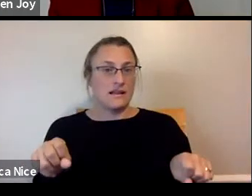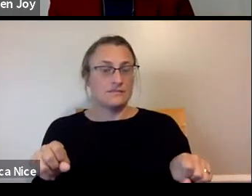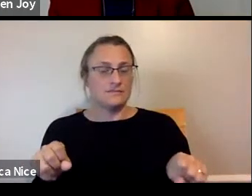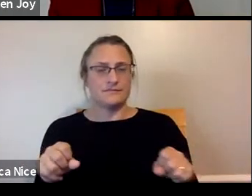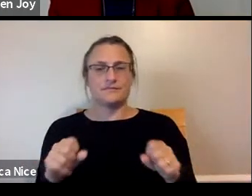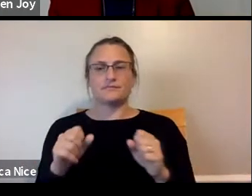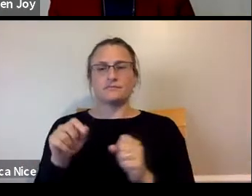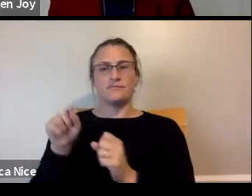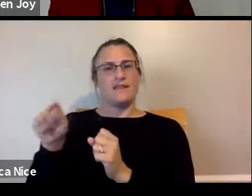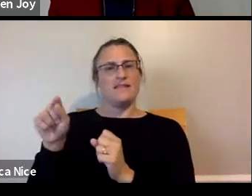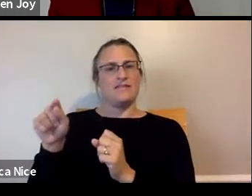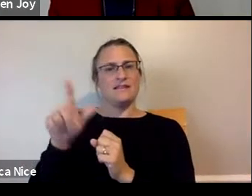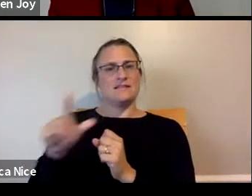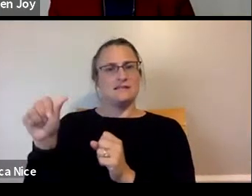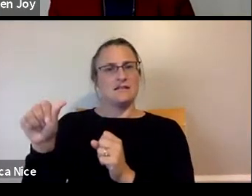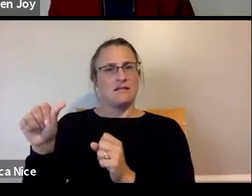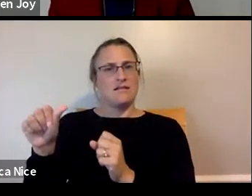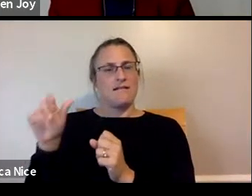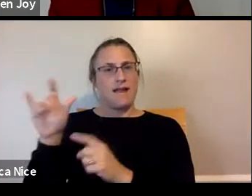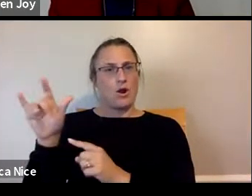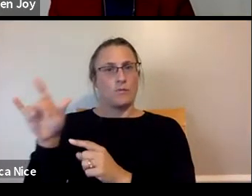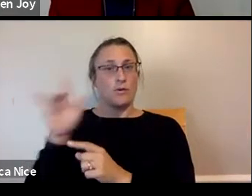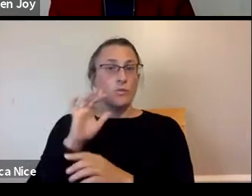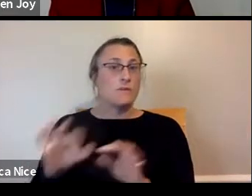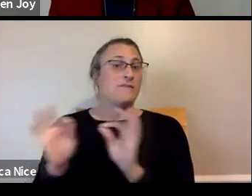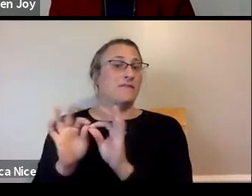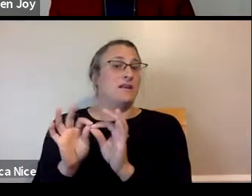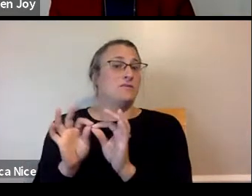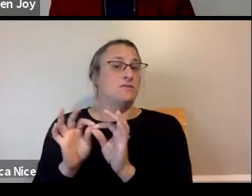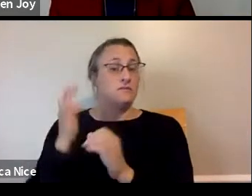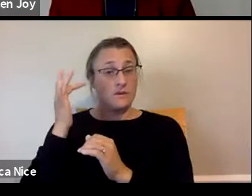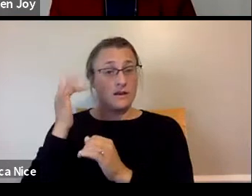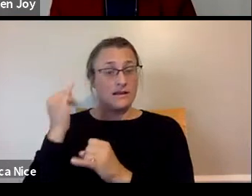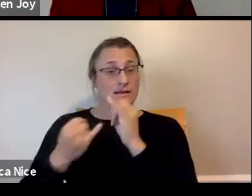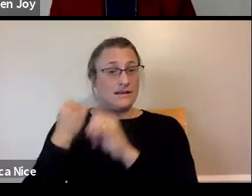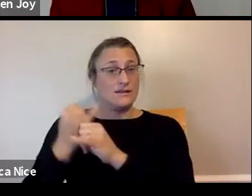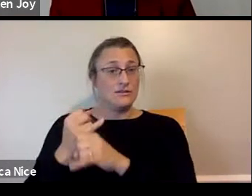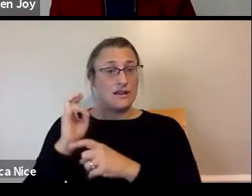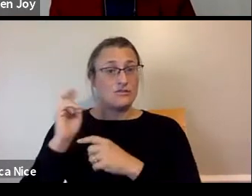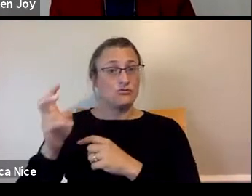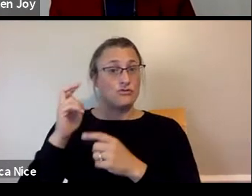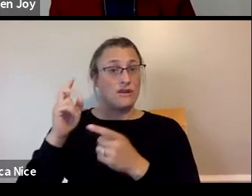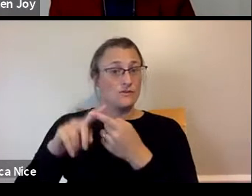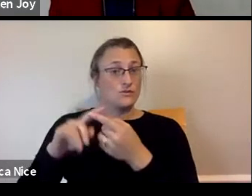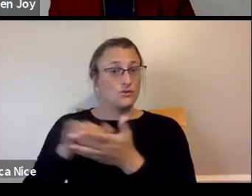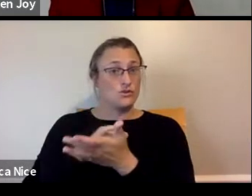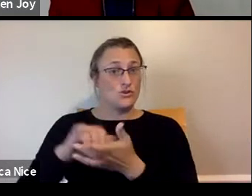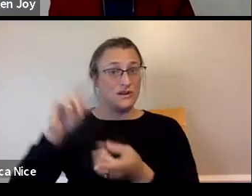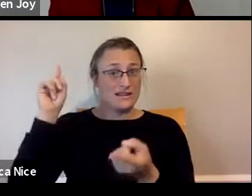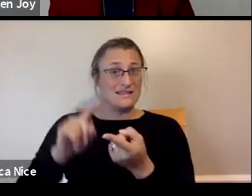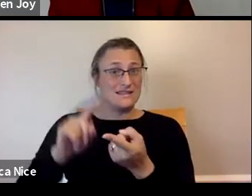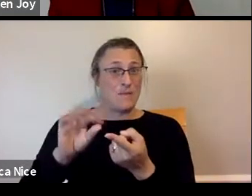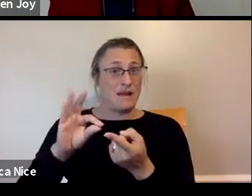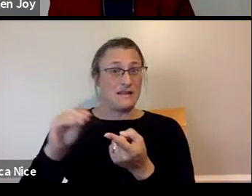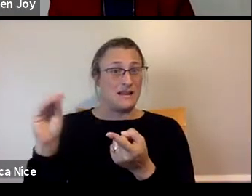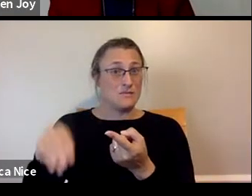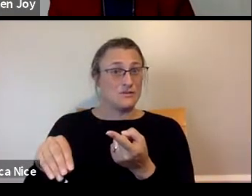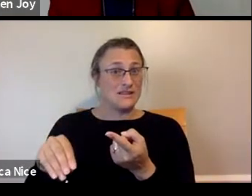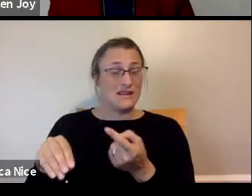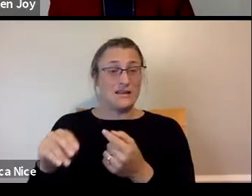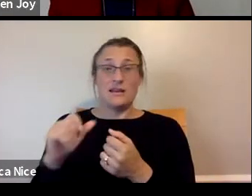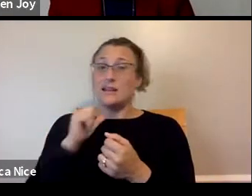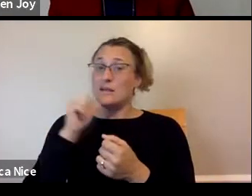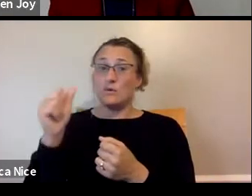this airport is going to be vital because international travel to New York is down by 90%. It will not grow in the next 2